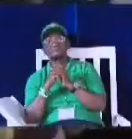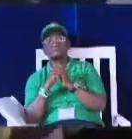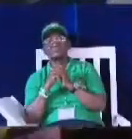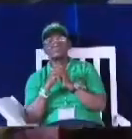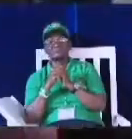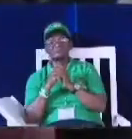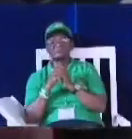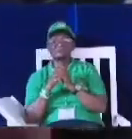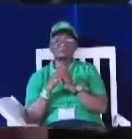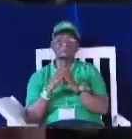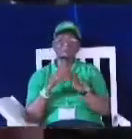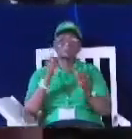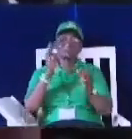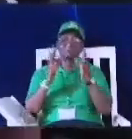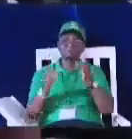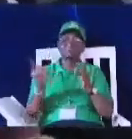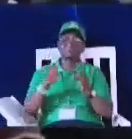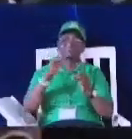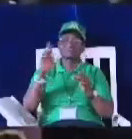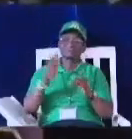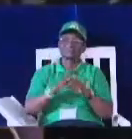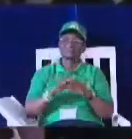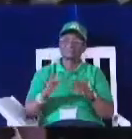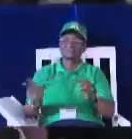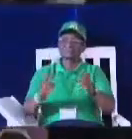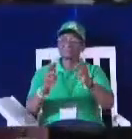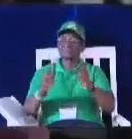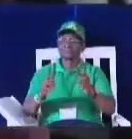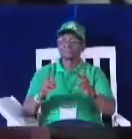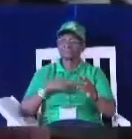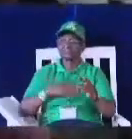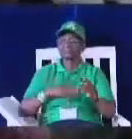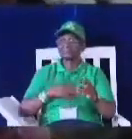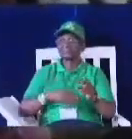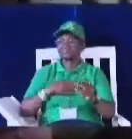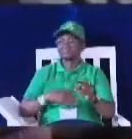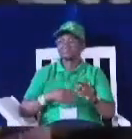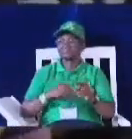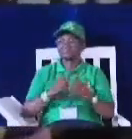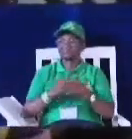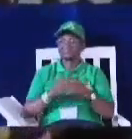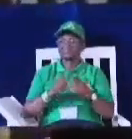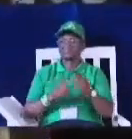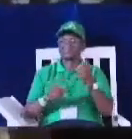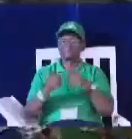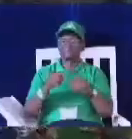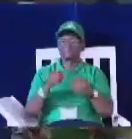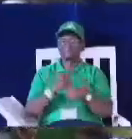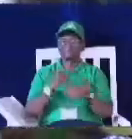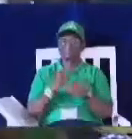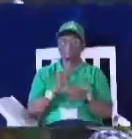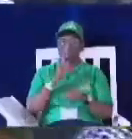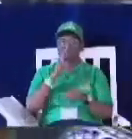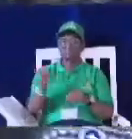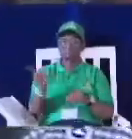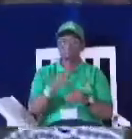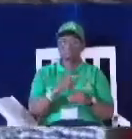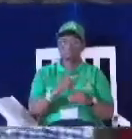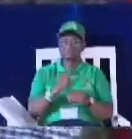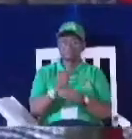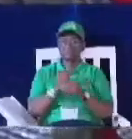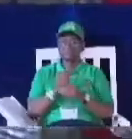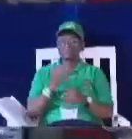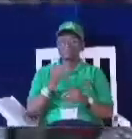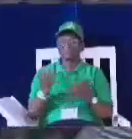Now, if you're on the way, just keep coming. Make sure you get here before I finish praying. And pray as